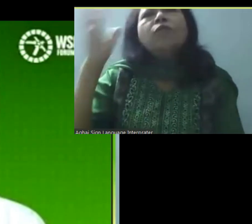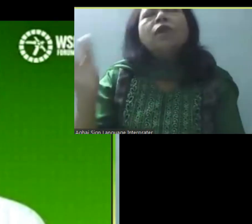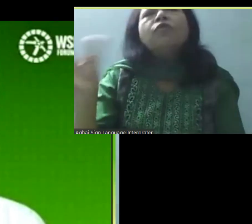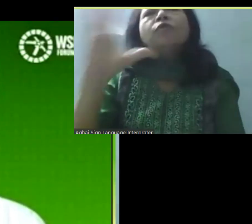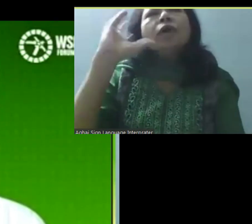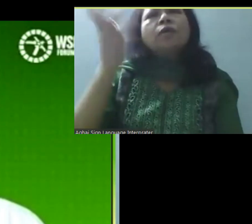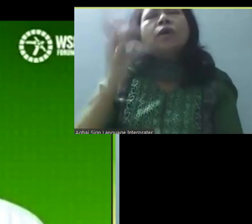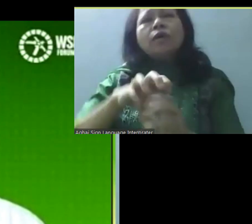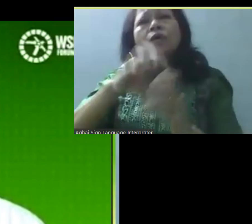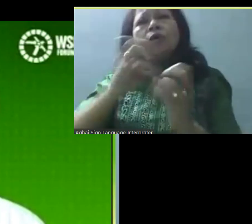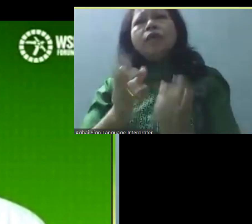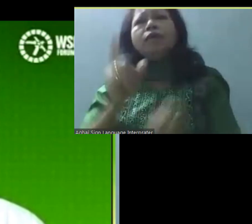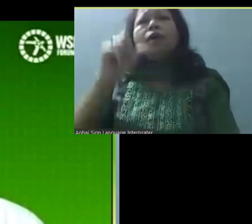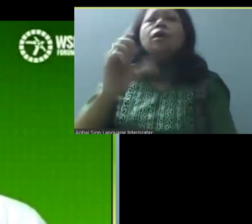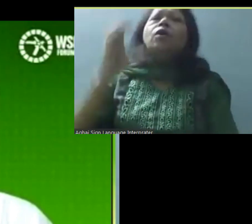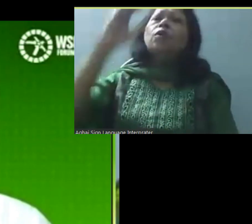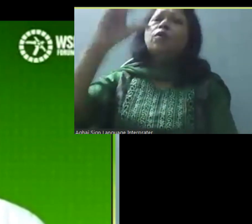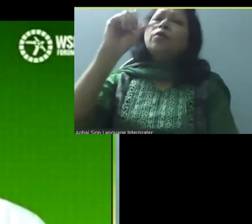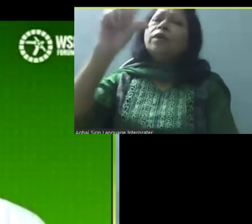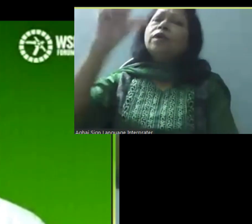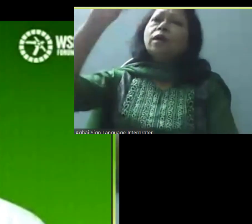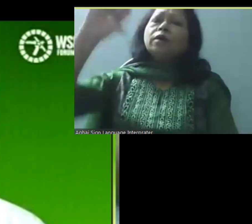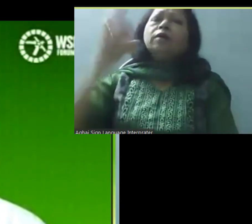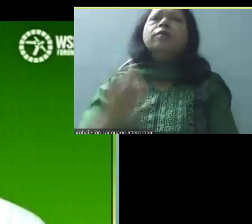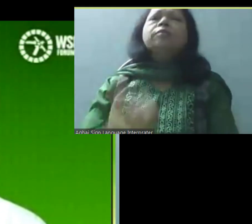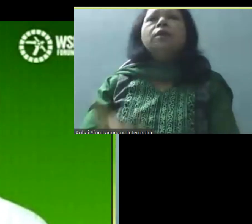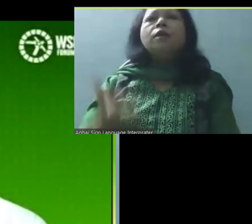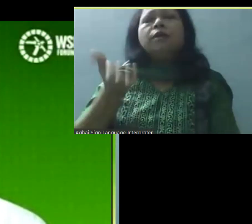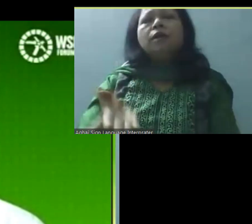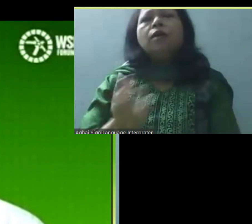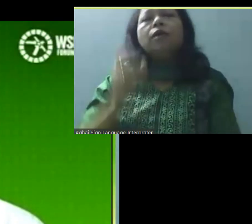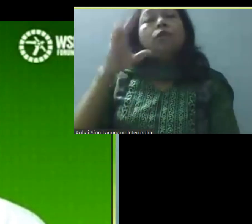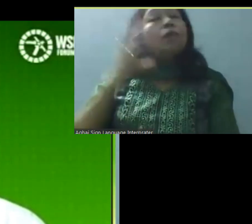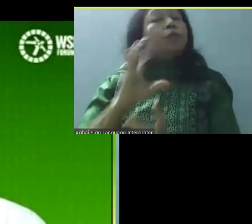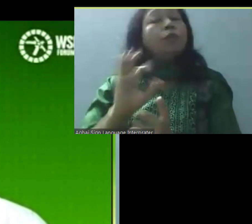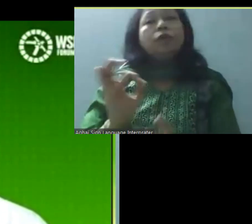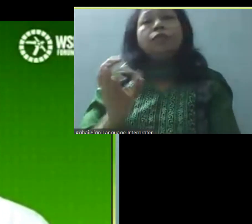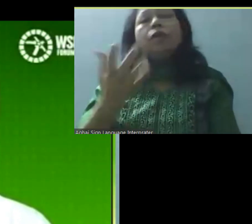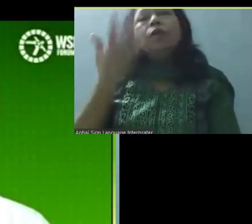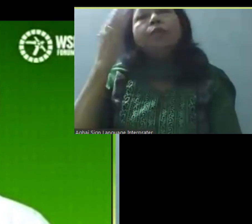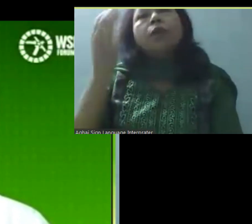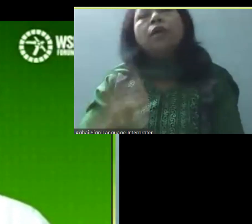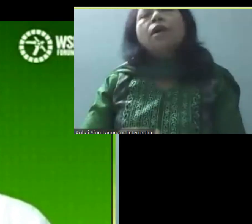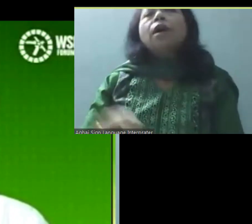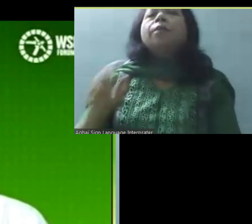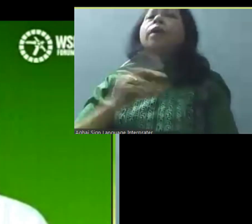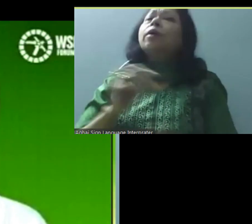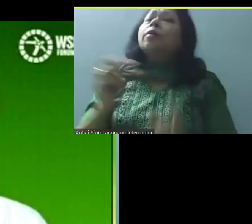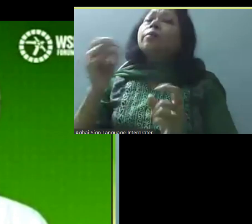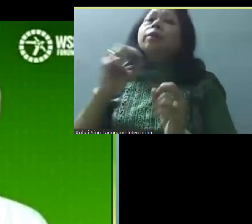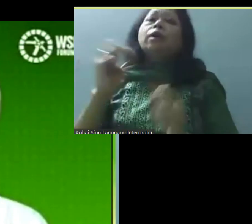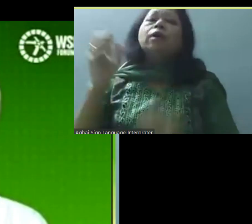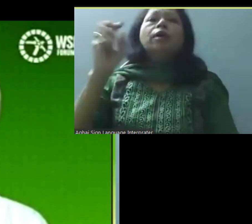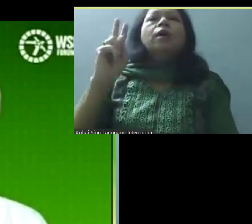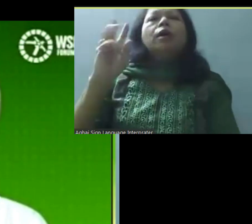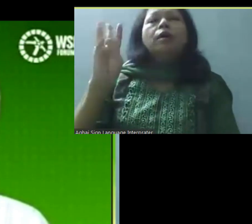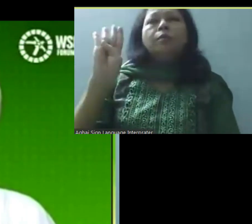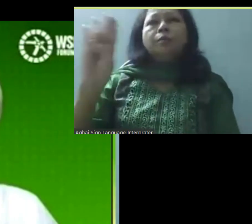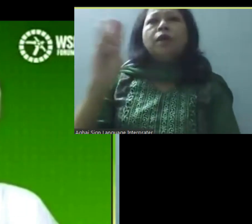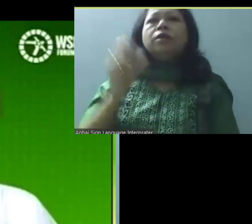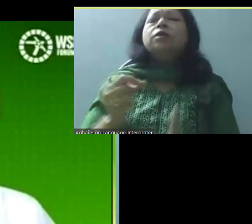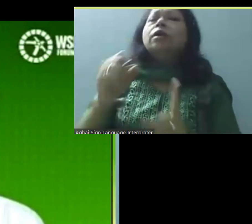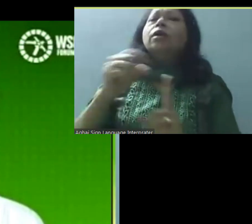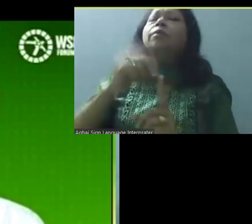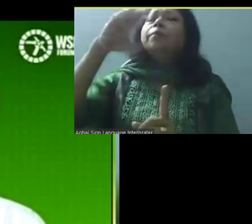where COVID-19 has been expanding rapidly recently. I think very much of Brazil and India and indeed Pakistan.